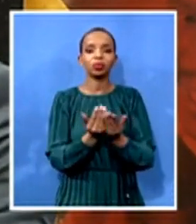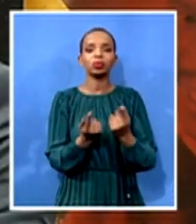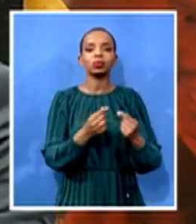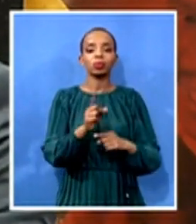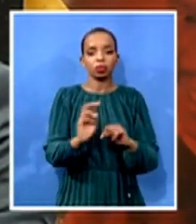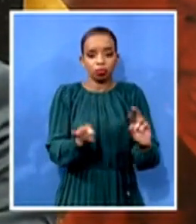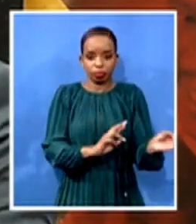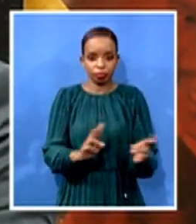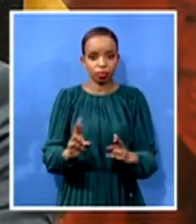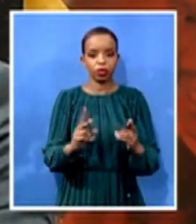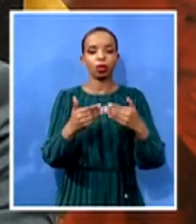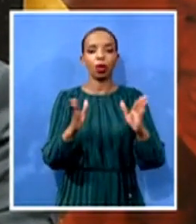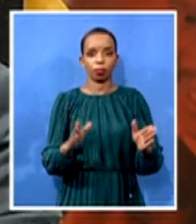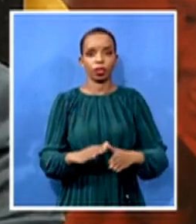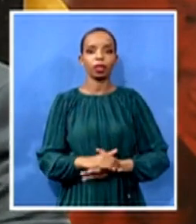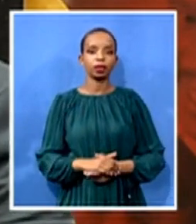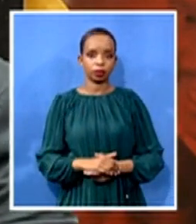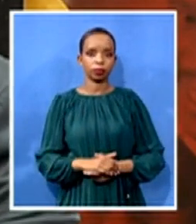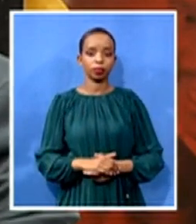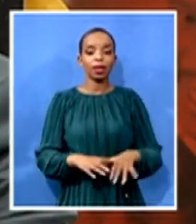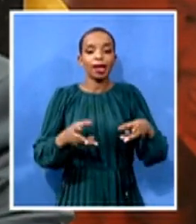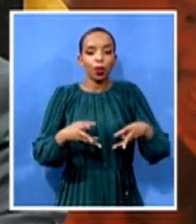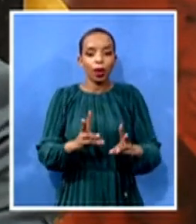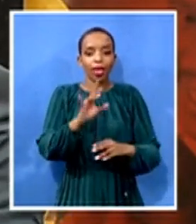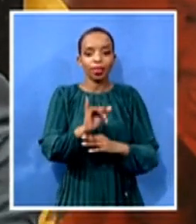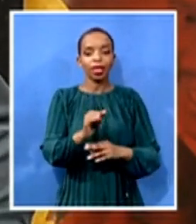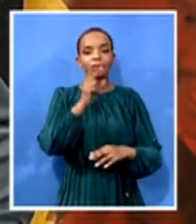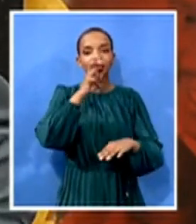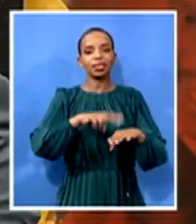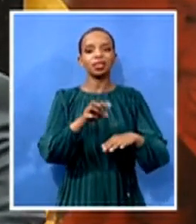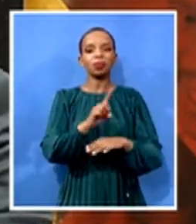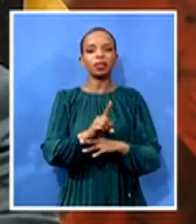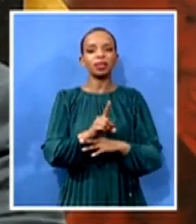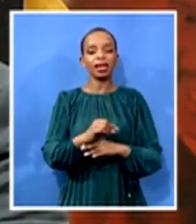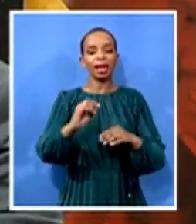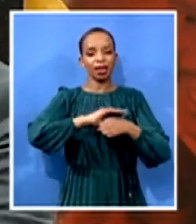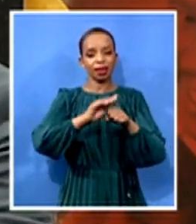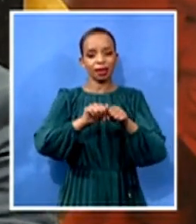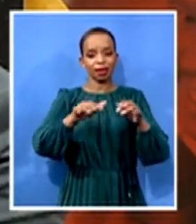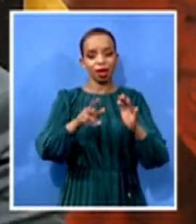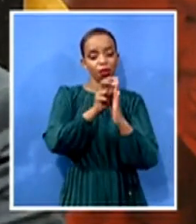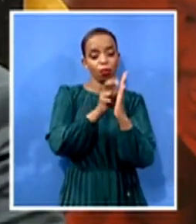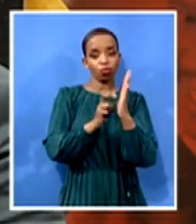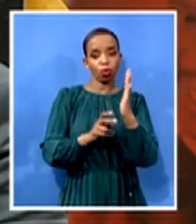a manner that meets COVID-19 protocols. The Provincial Department of Education has transferred 165 million